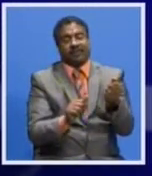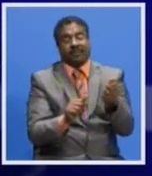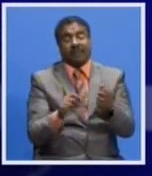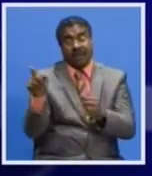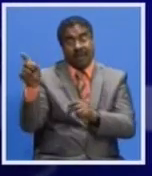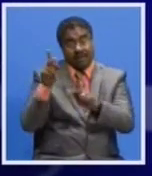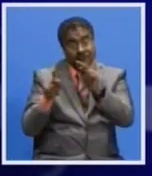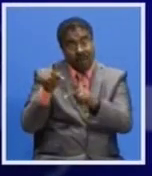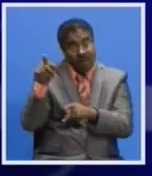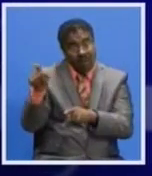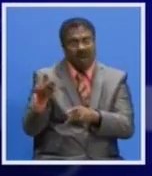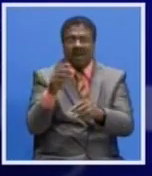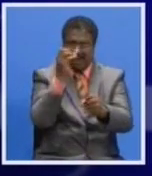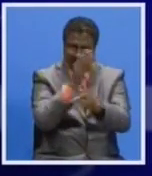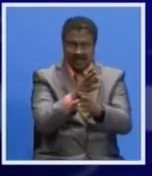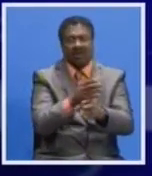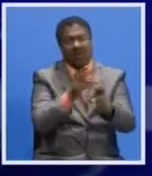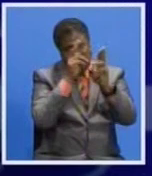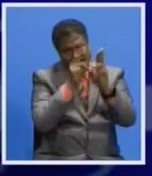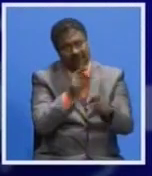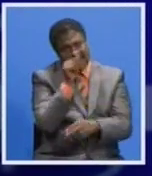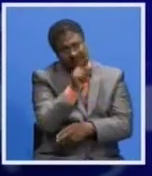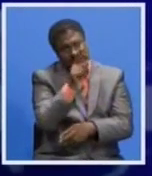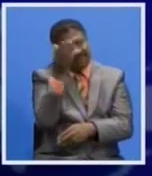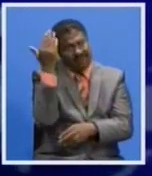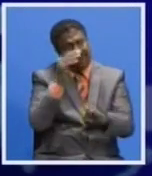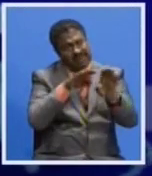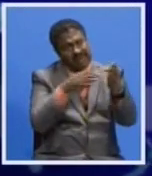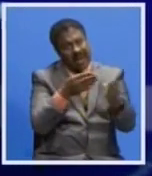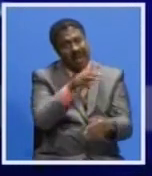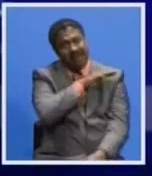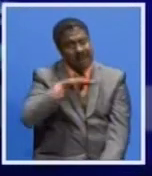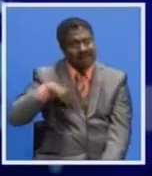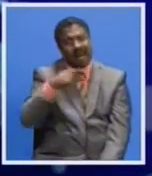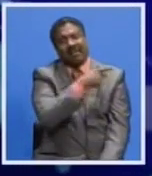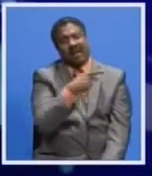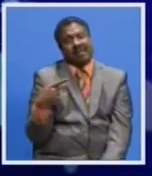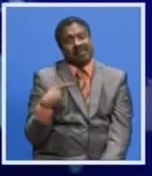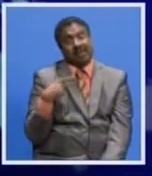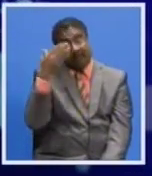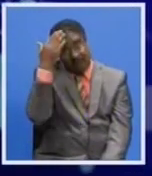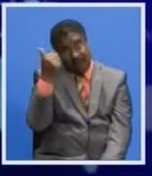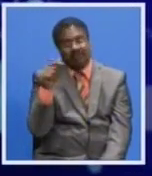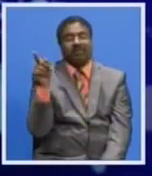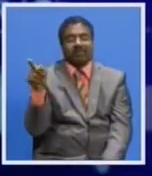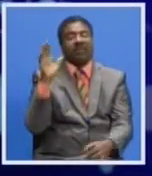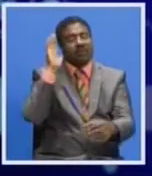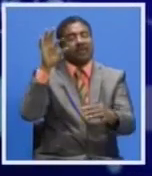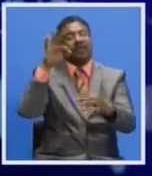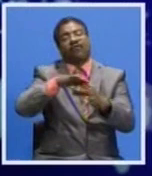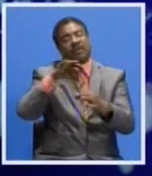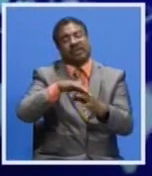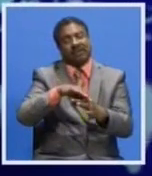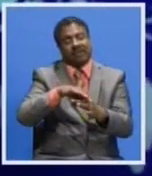and the people of Katuba are ready to honor the late Member of Parliament by voting for the opposition party. Mr. Mwetwa was speaking